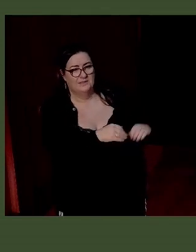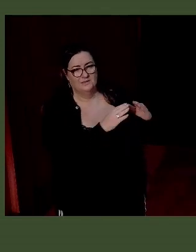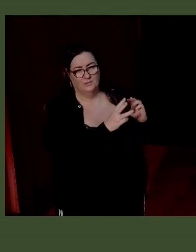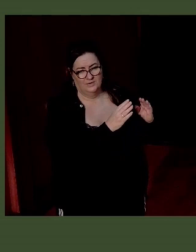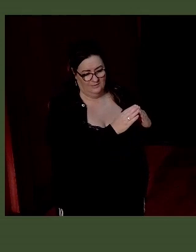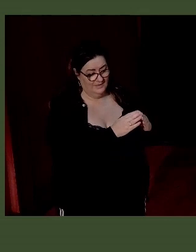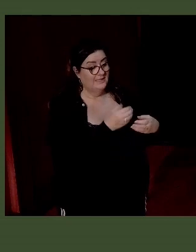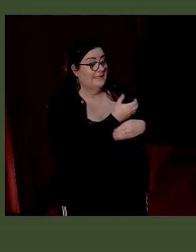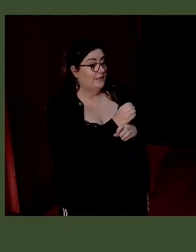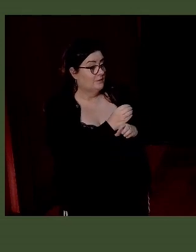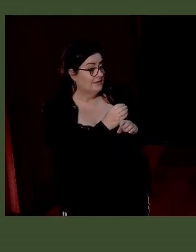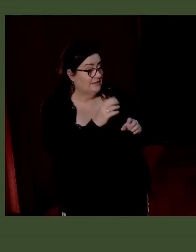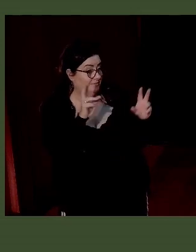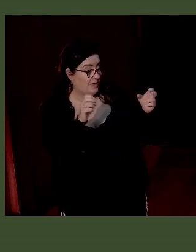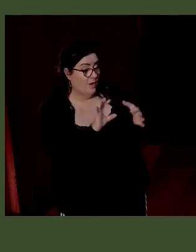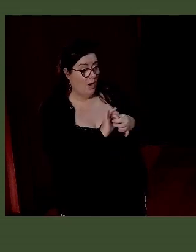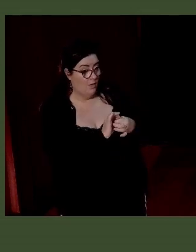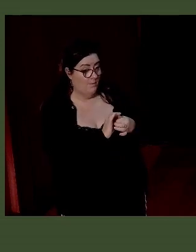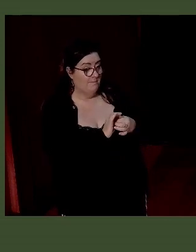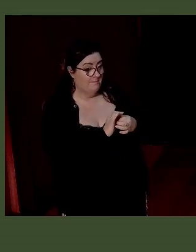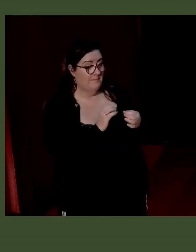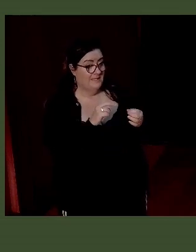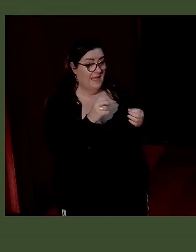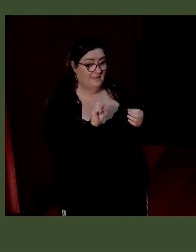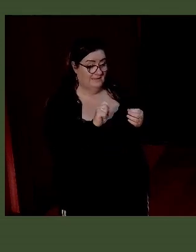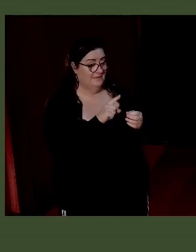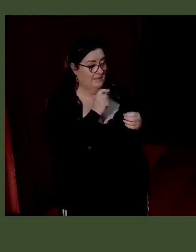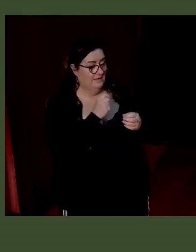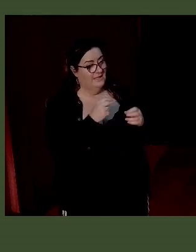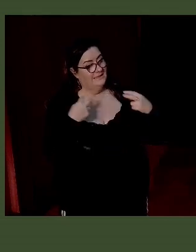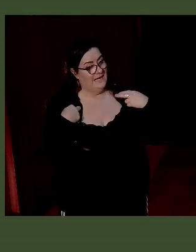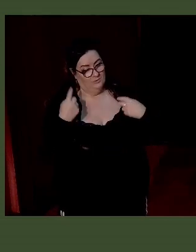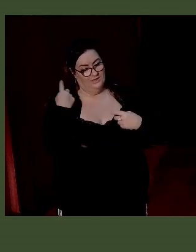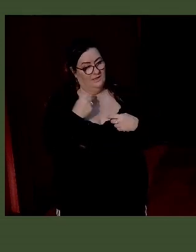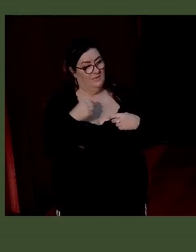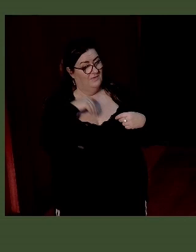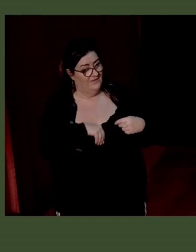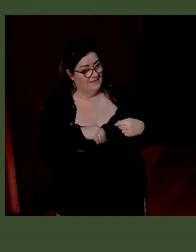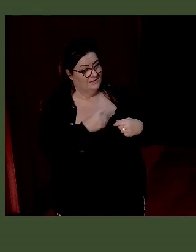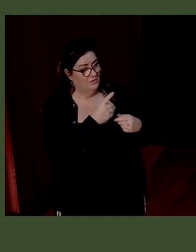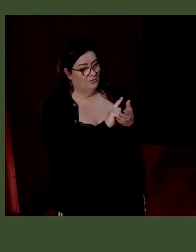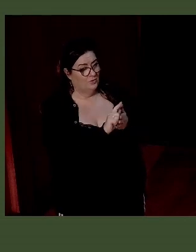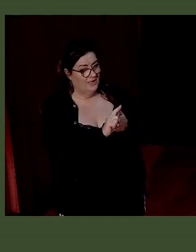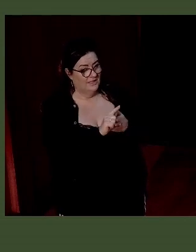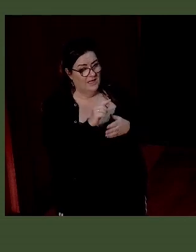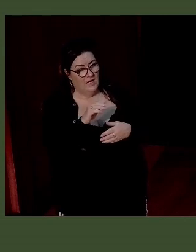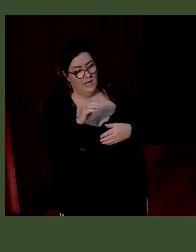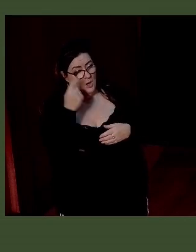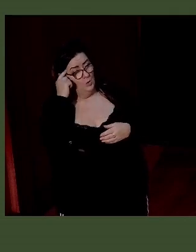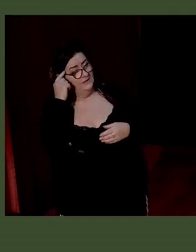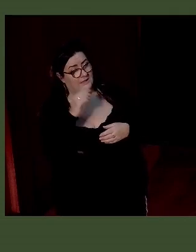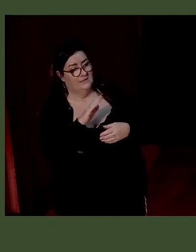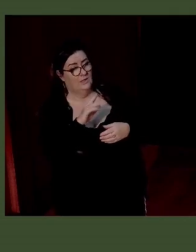the county home in Ennis contained, and I'm using the language of the time, you may find it offensive, 112 lunatics and